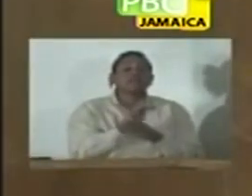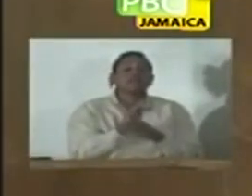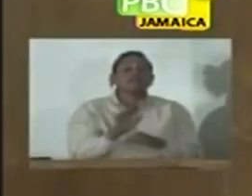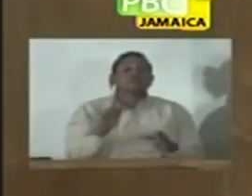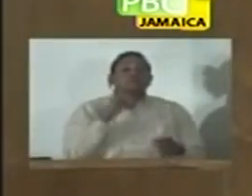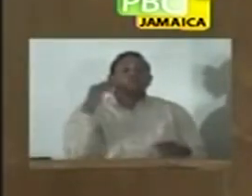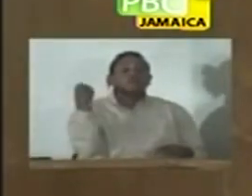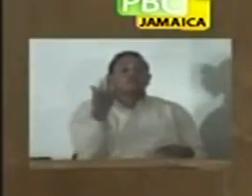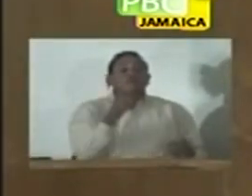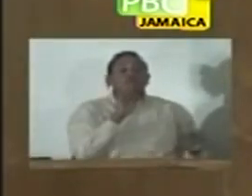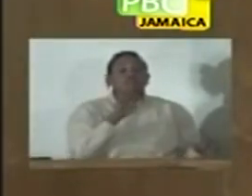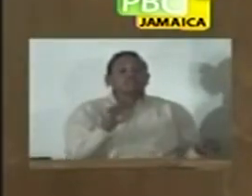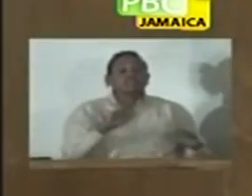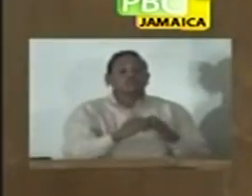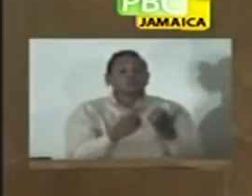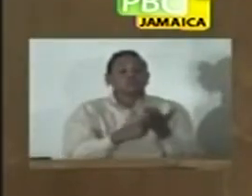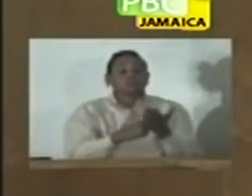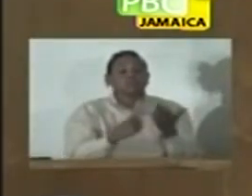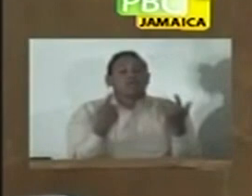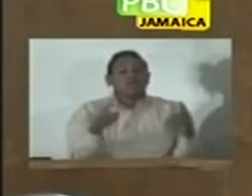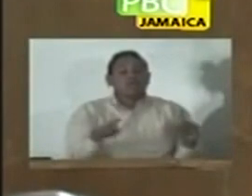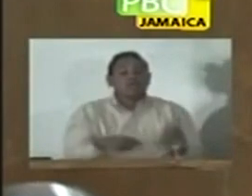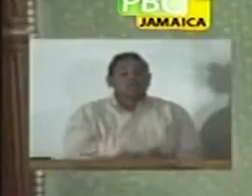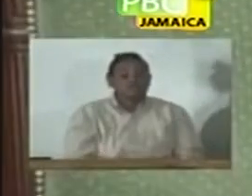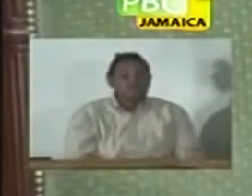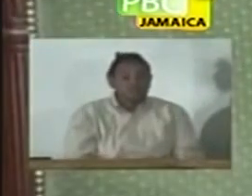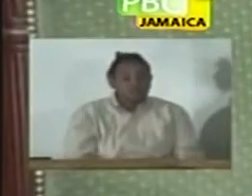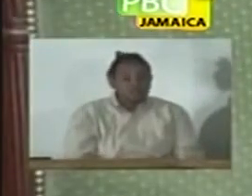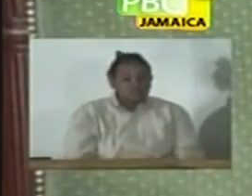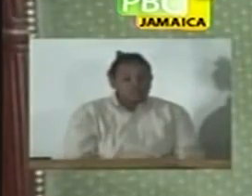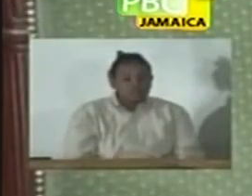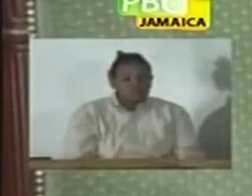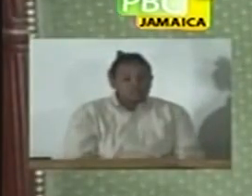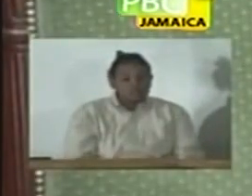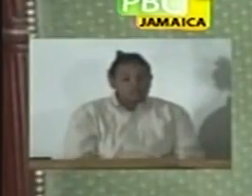the answer. That's how the debate goes. Thank you, Senator Skeffrey.